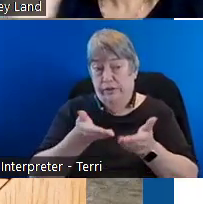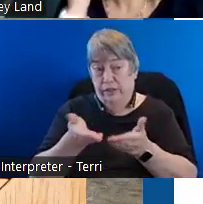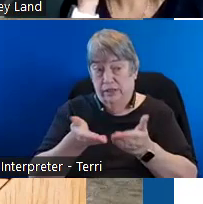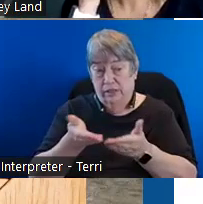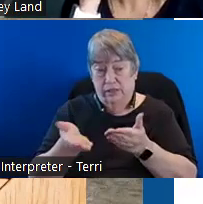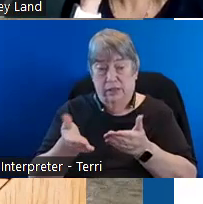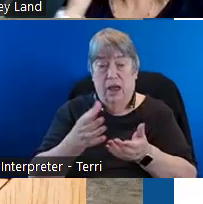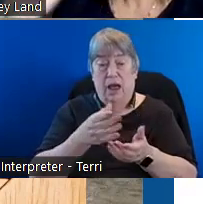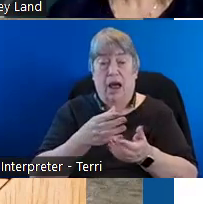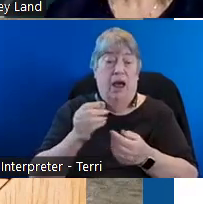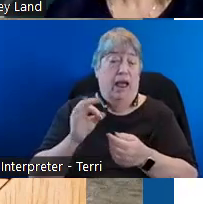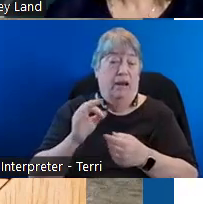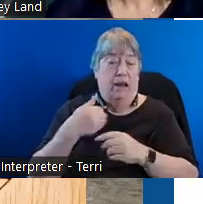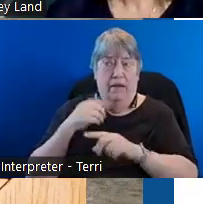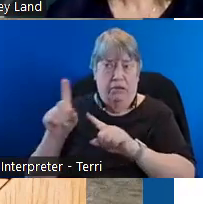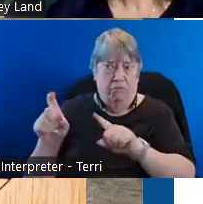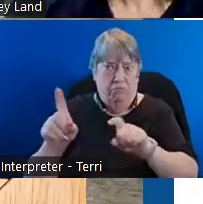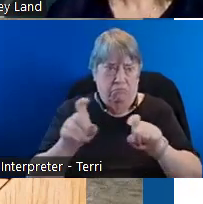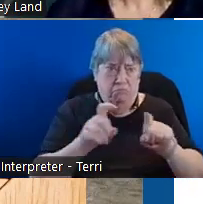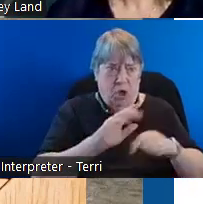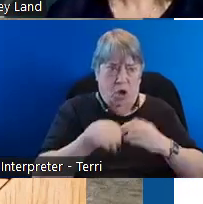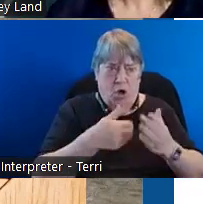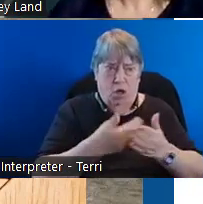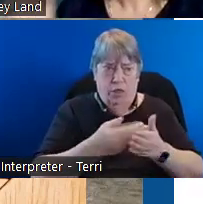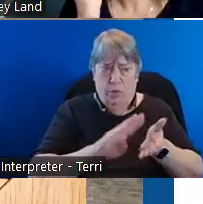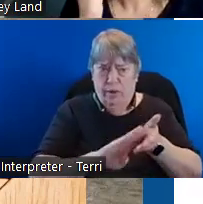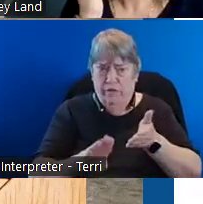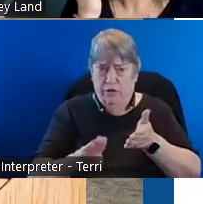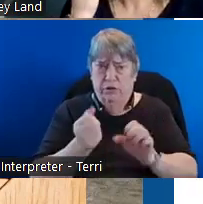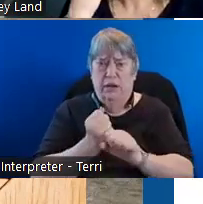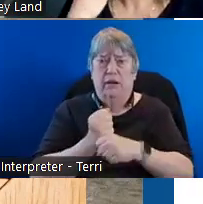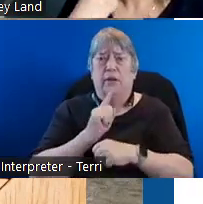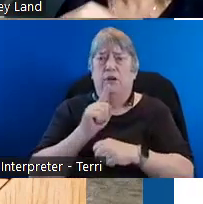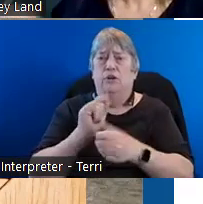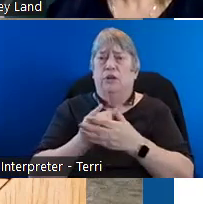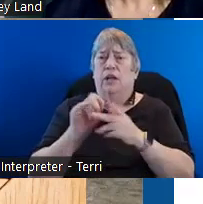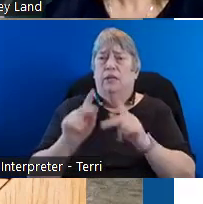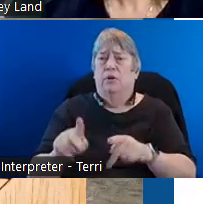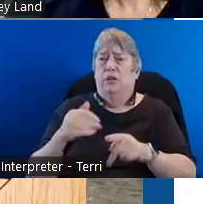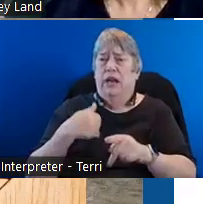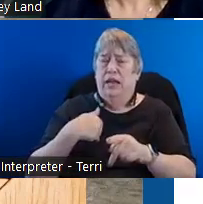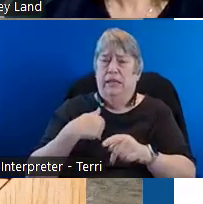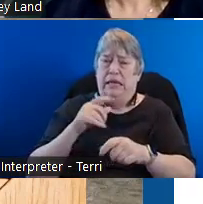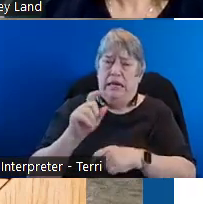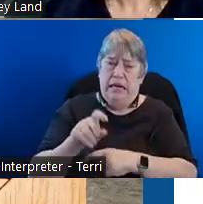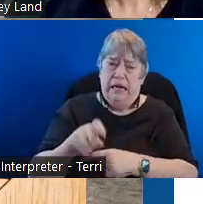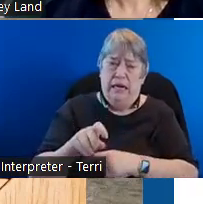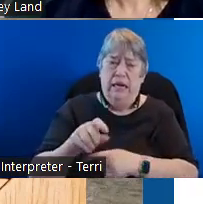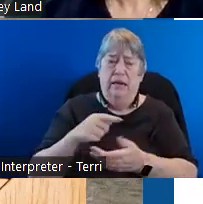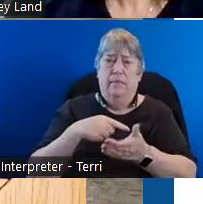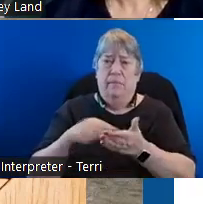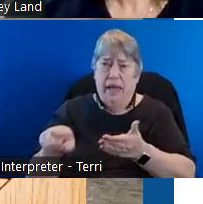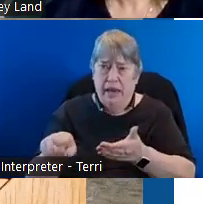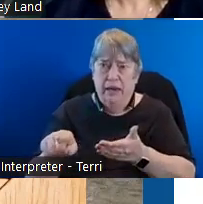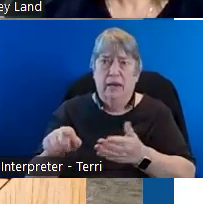community-based waivers to make sure that a person has the needed paid long-term supports. But that's not always